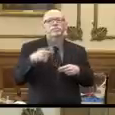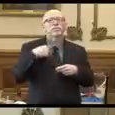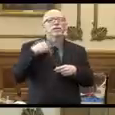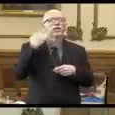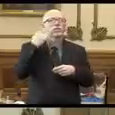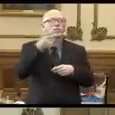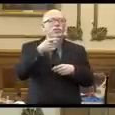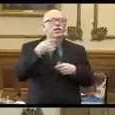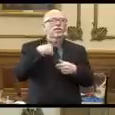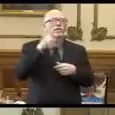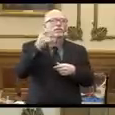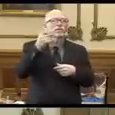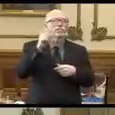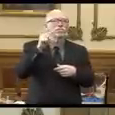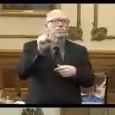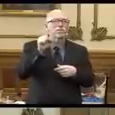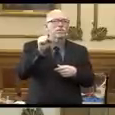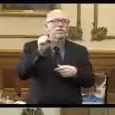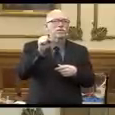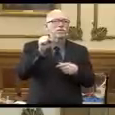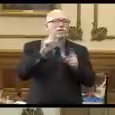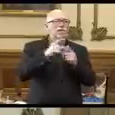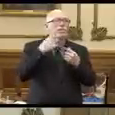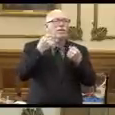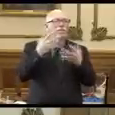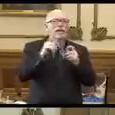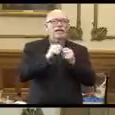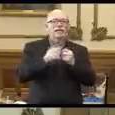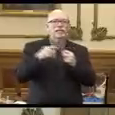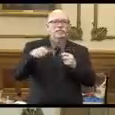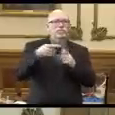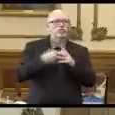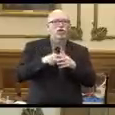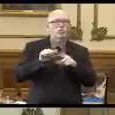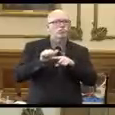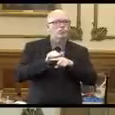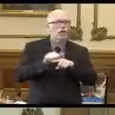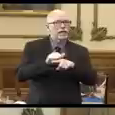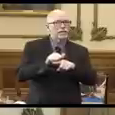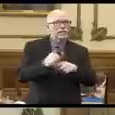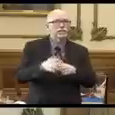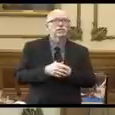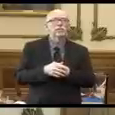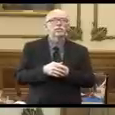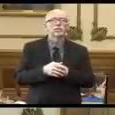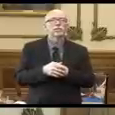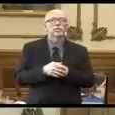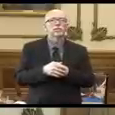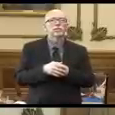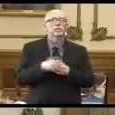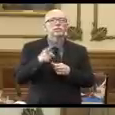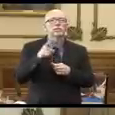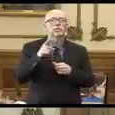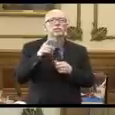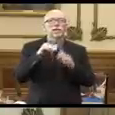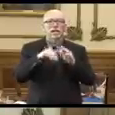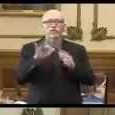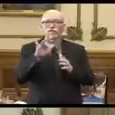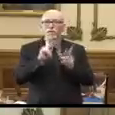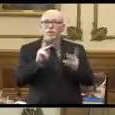can't have sports leagues yet, but a lot of teams are starting to practice. Yep. Because they have less than 25 people.